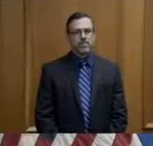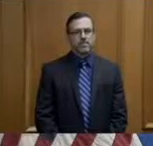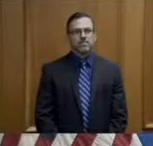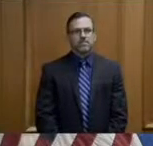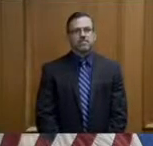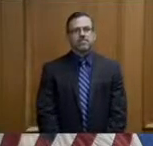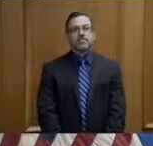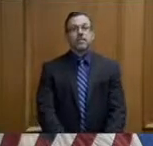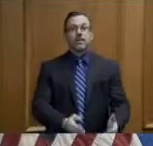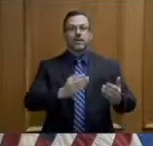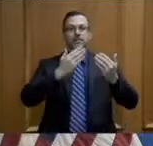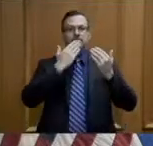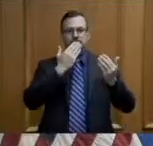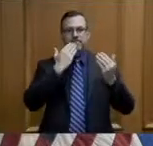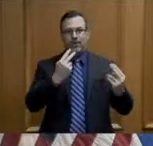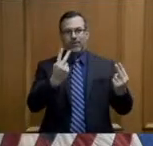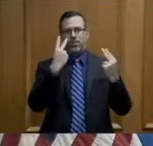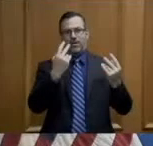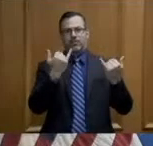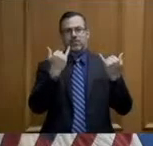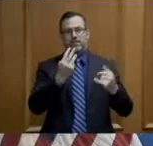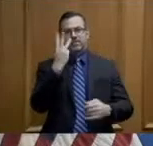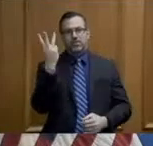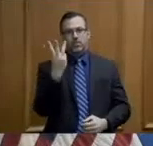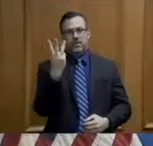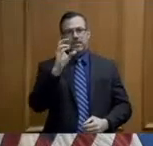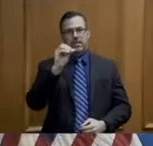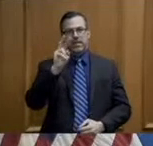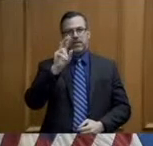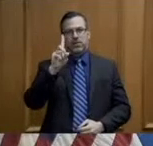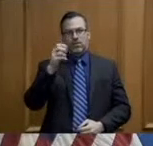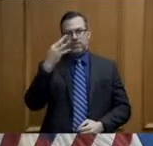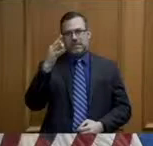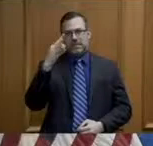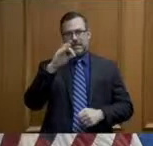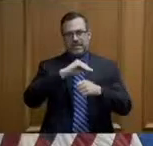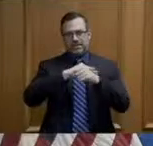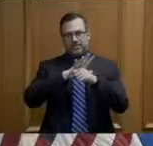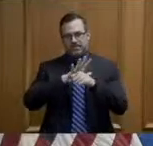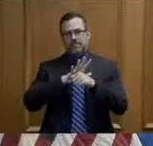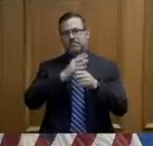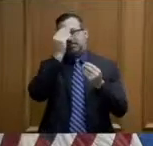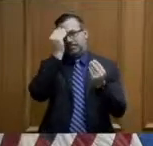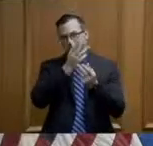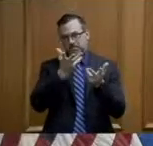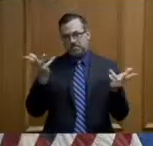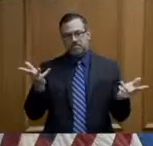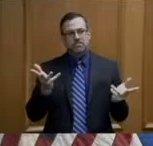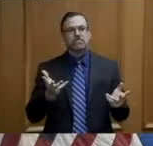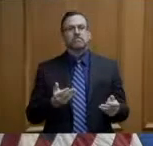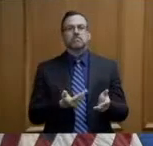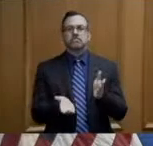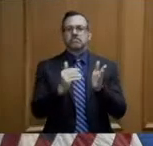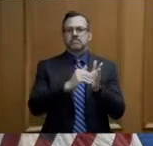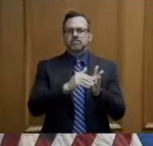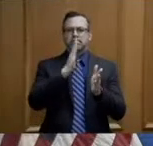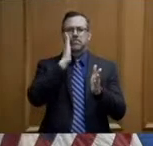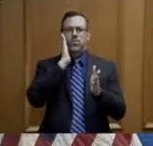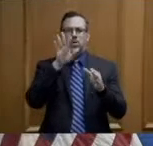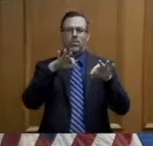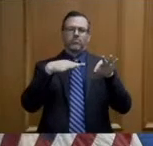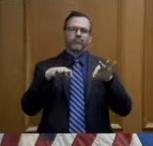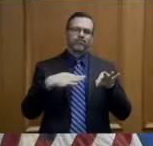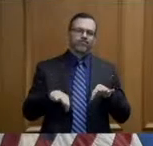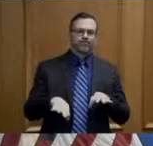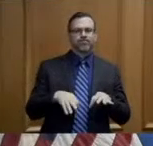Thank you for joining today for our Wednesday COVID-19 briefing, where we will provide information to Tennesseans about what